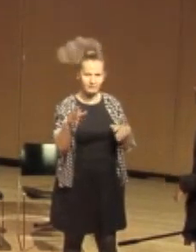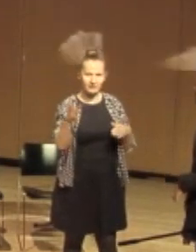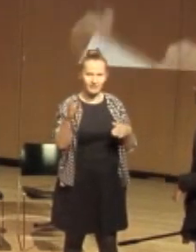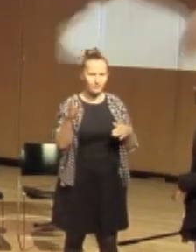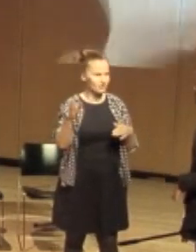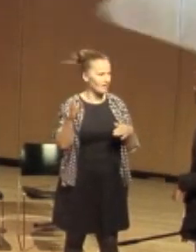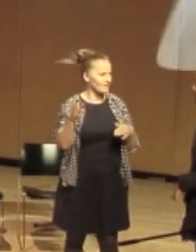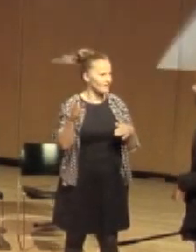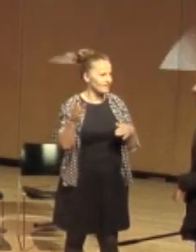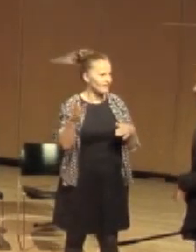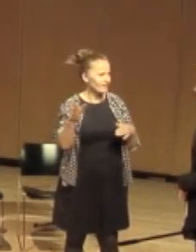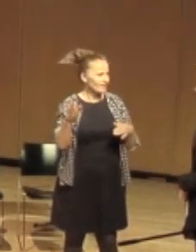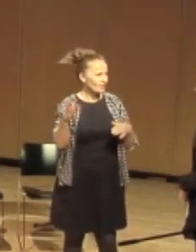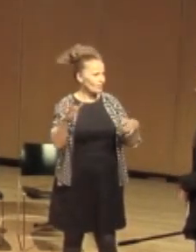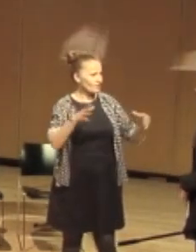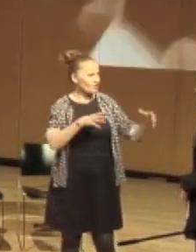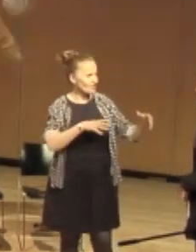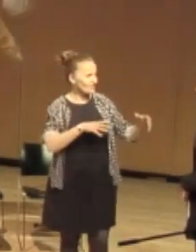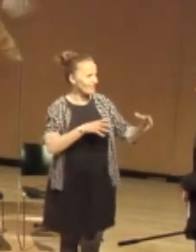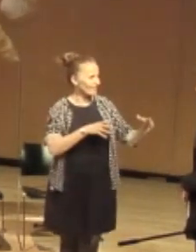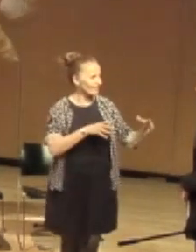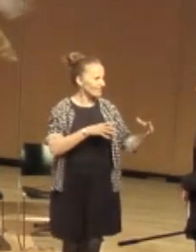you for